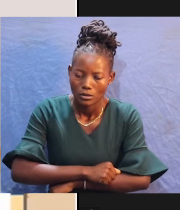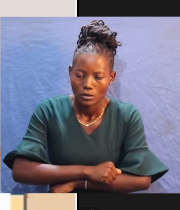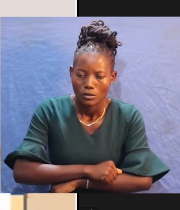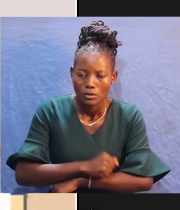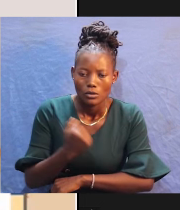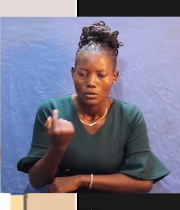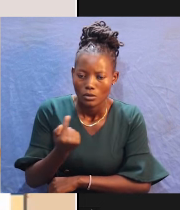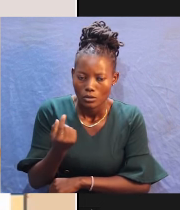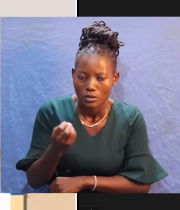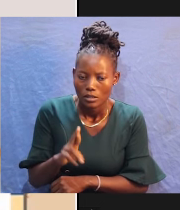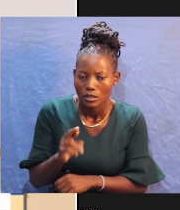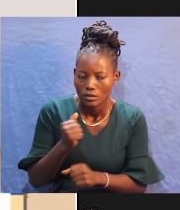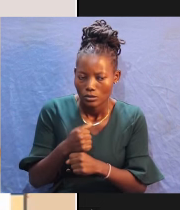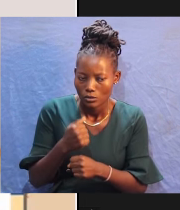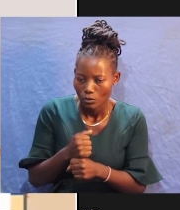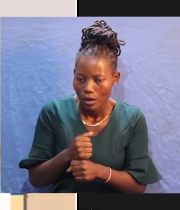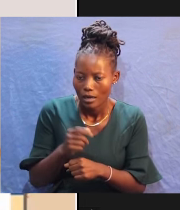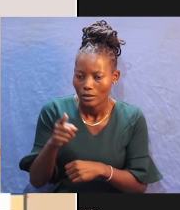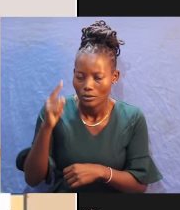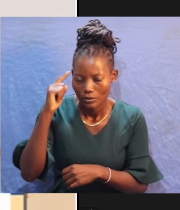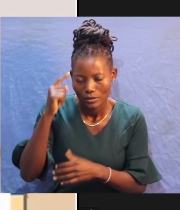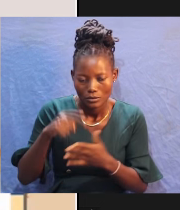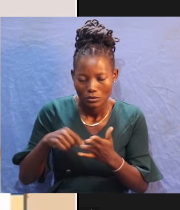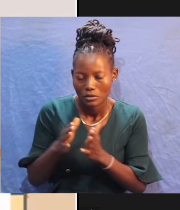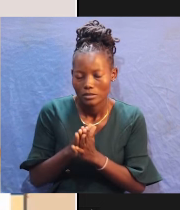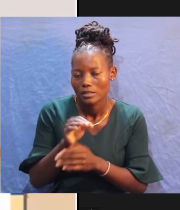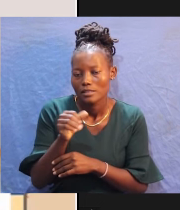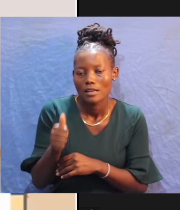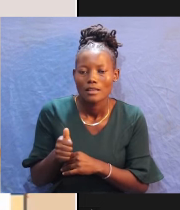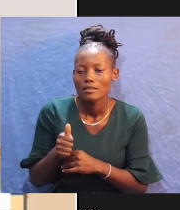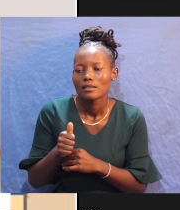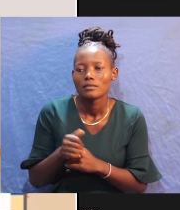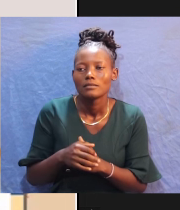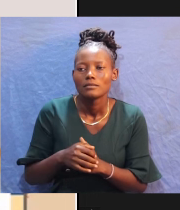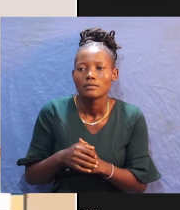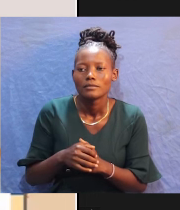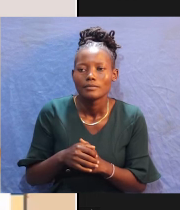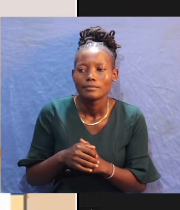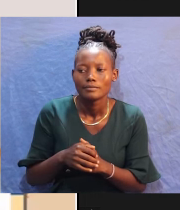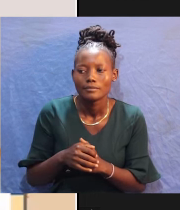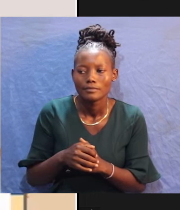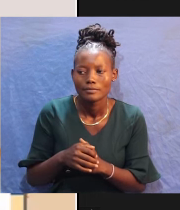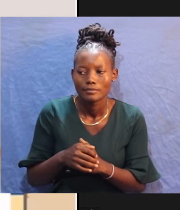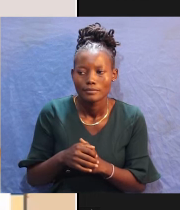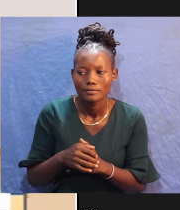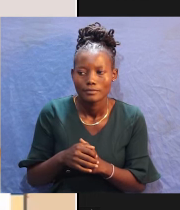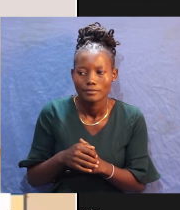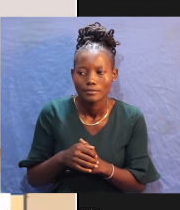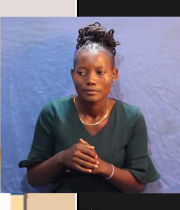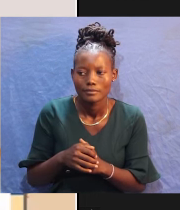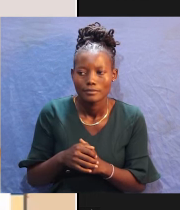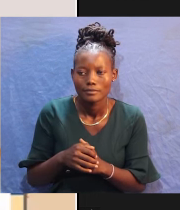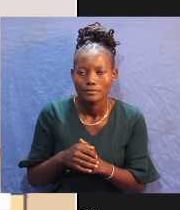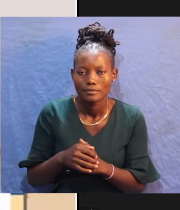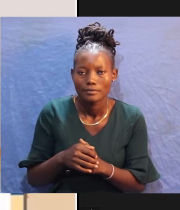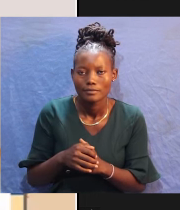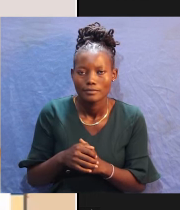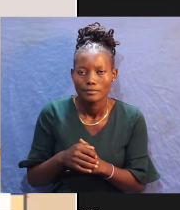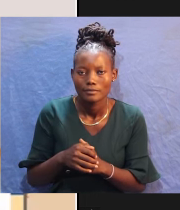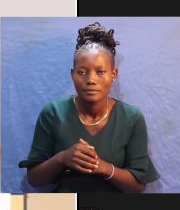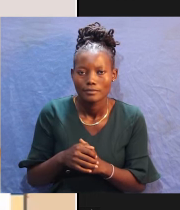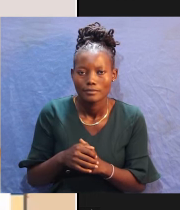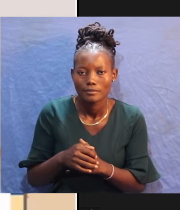goal was to teach them communication, then when we are in a circle, then I talk about communication. We talk about